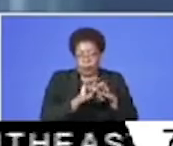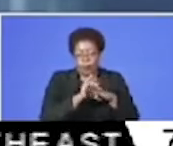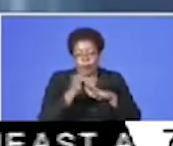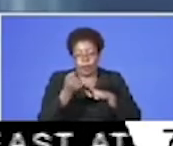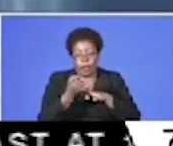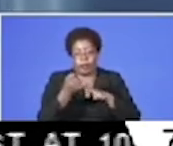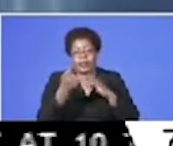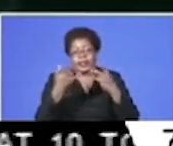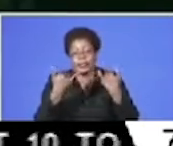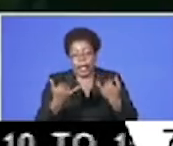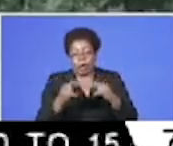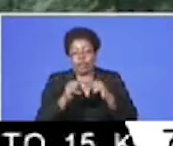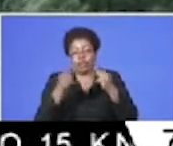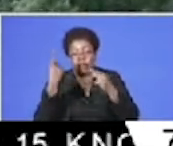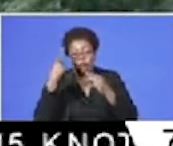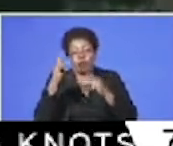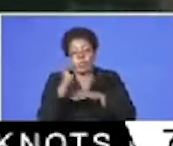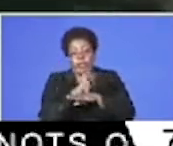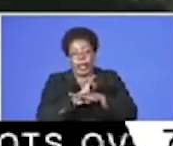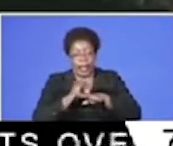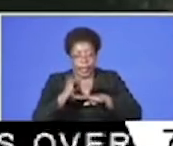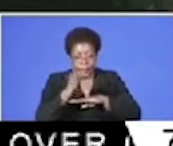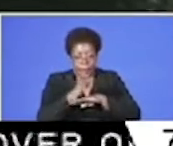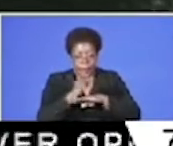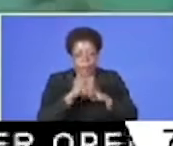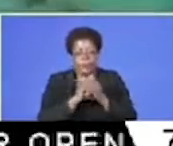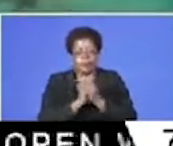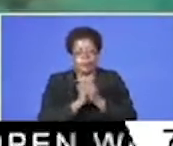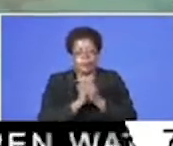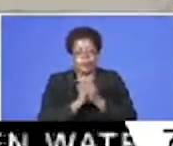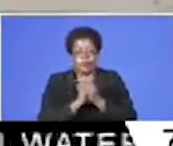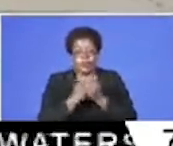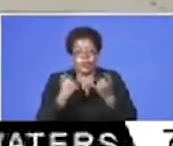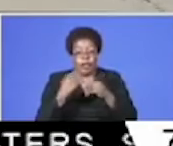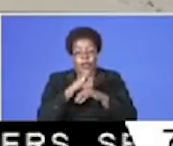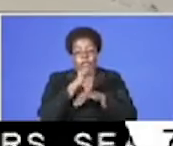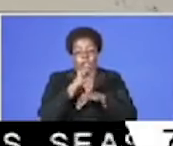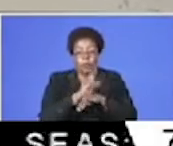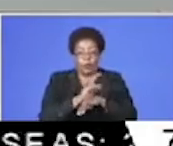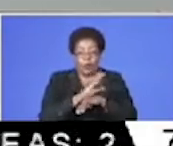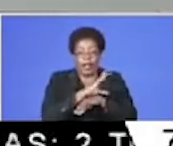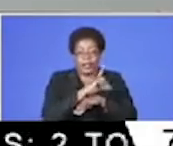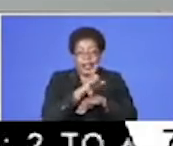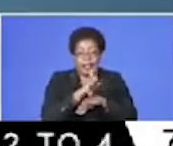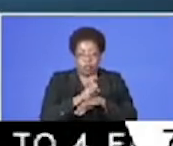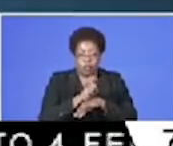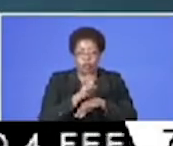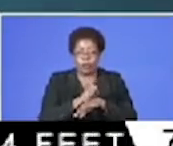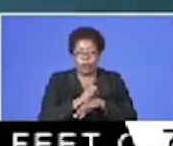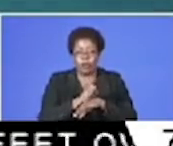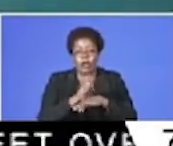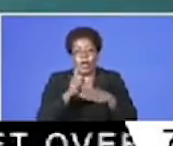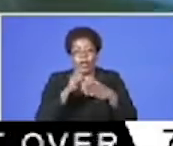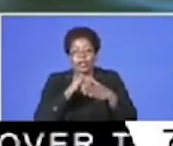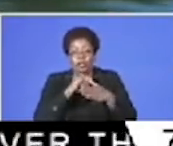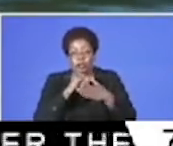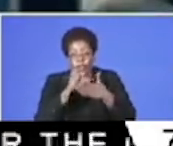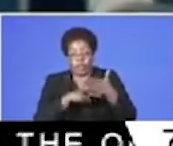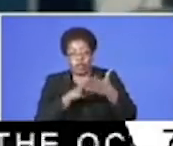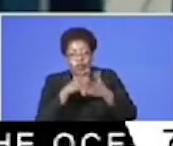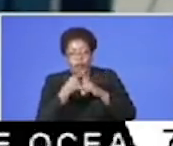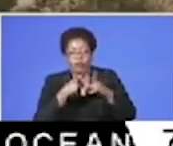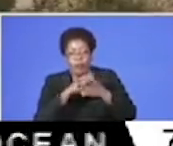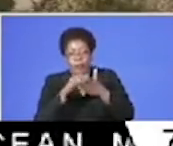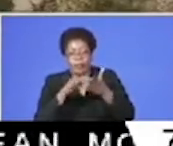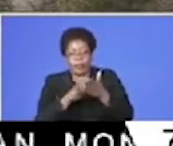great for the people of Abaco. But notably excluded from this step forward are Eleuthera and Exuma. It's an omission that has many islanders